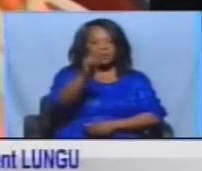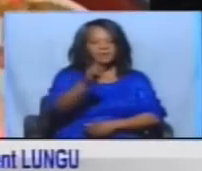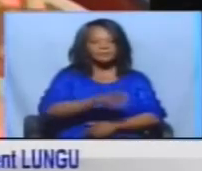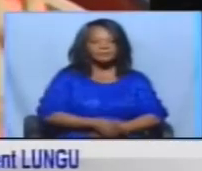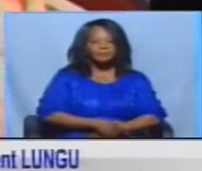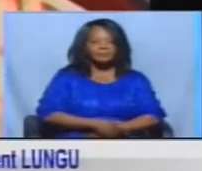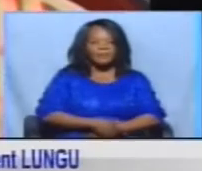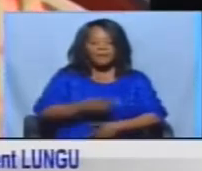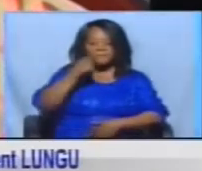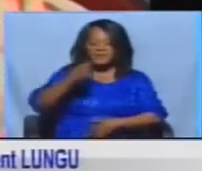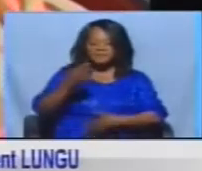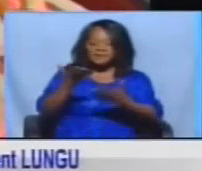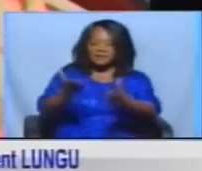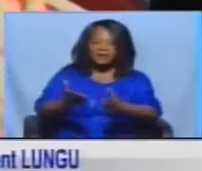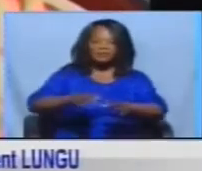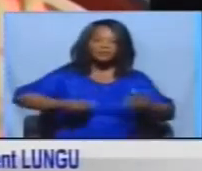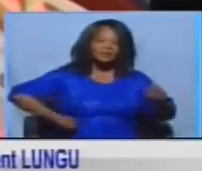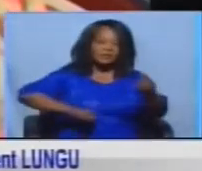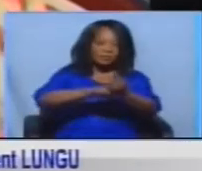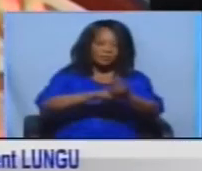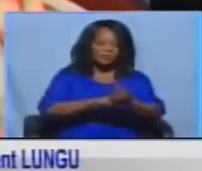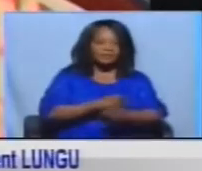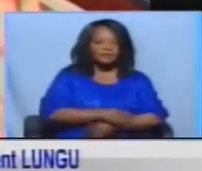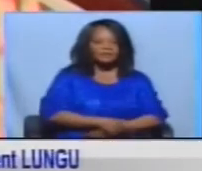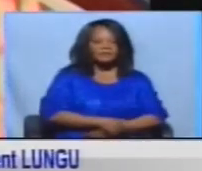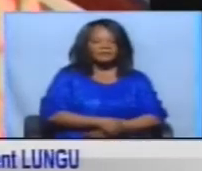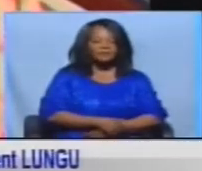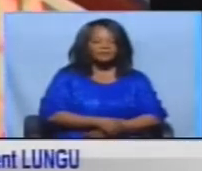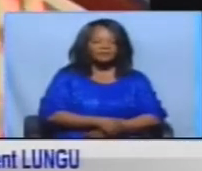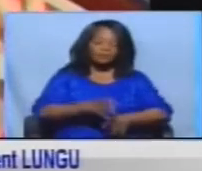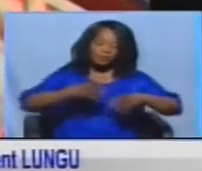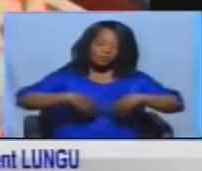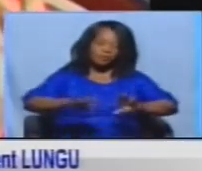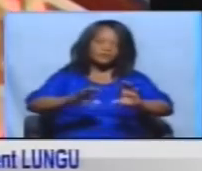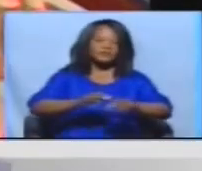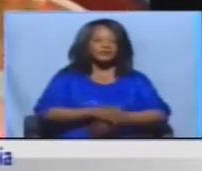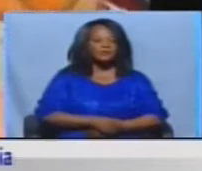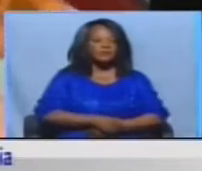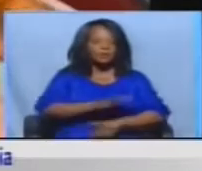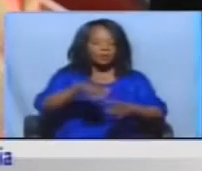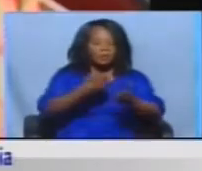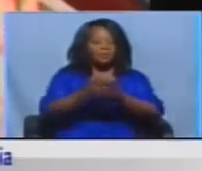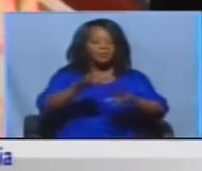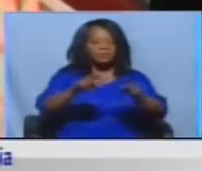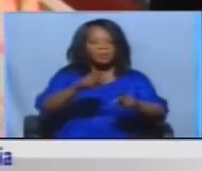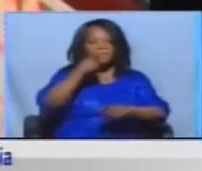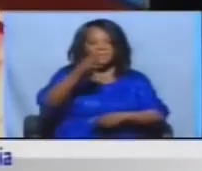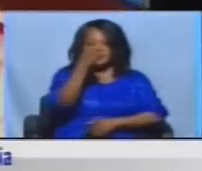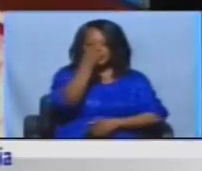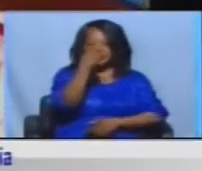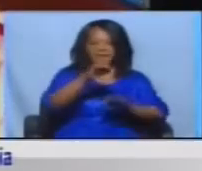available for consideration by the party for 2021. I want everyone to understand this very clearly.